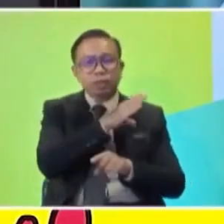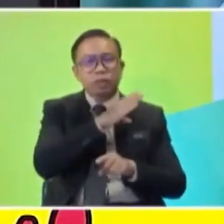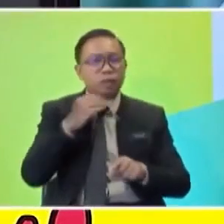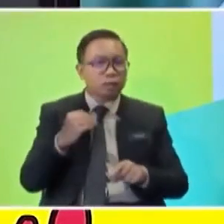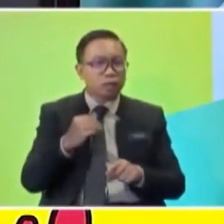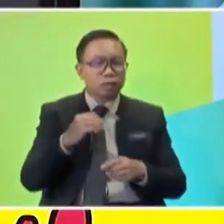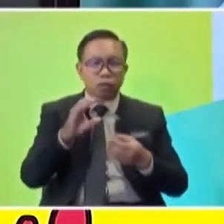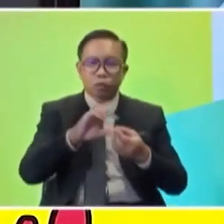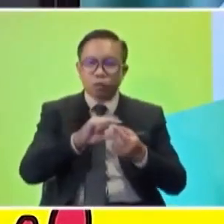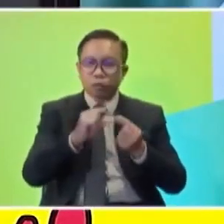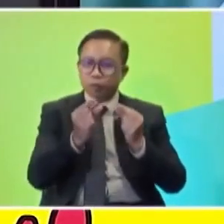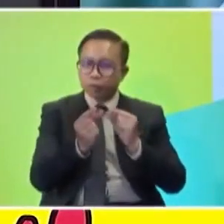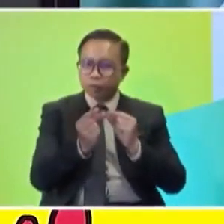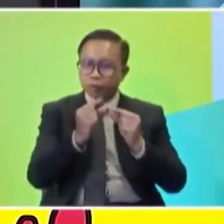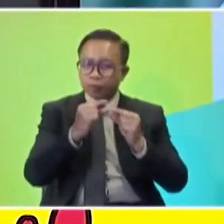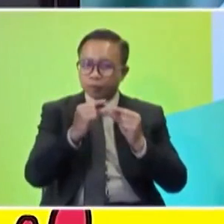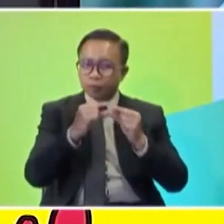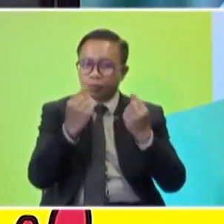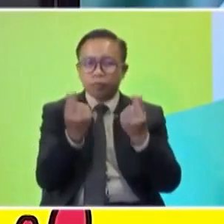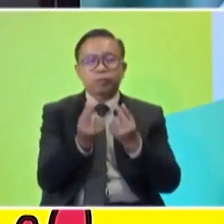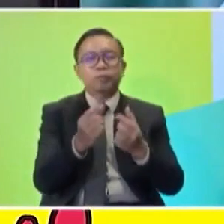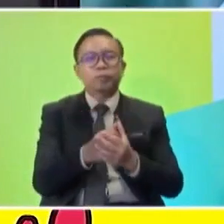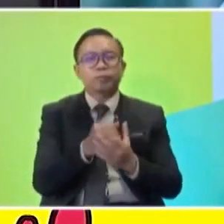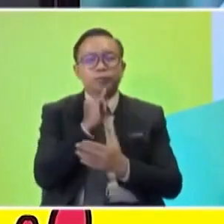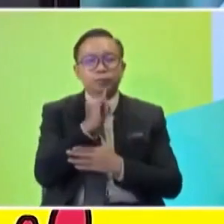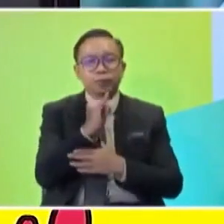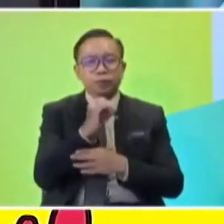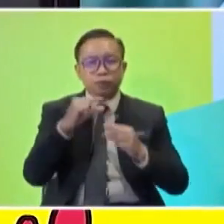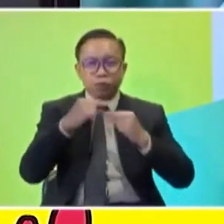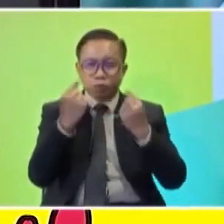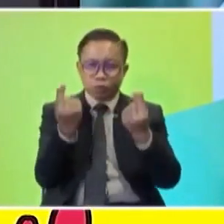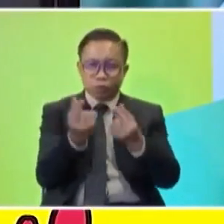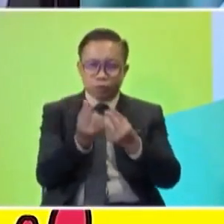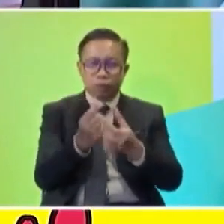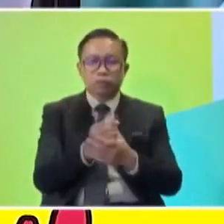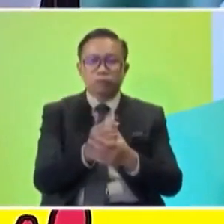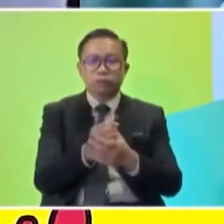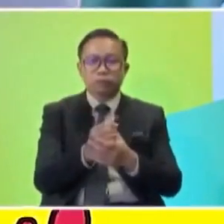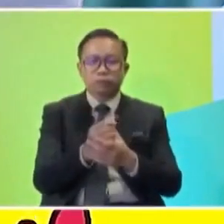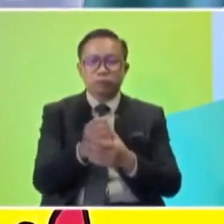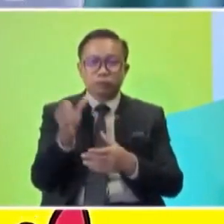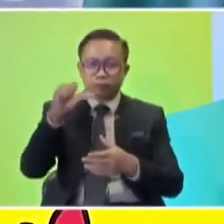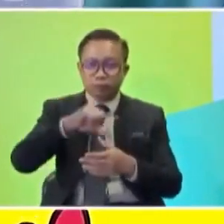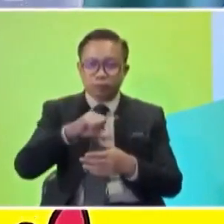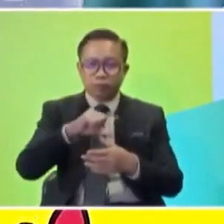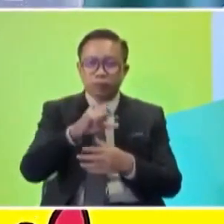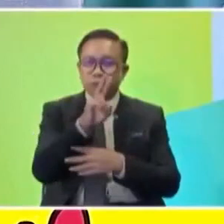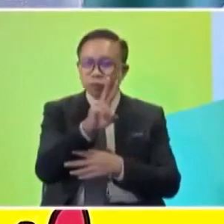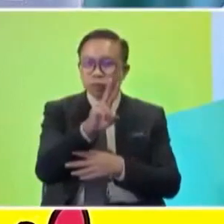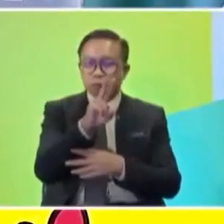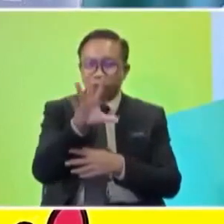is grouping. So what is Chris doing now is grouping the syrup into